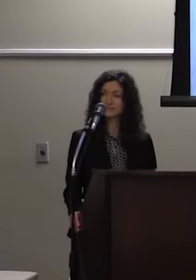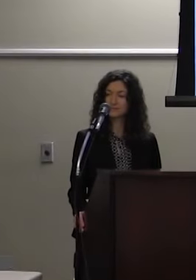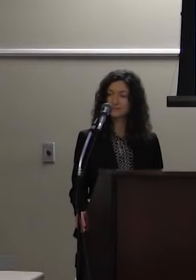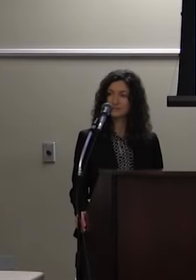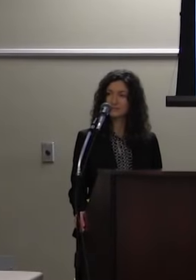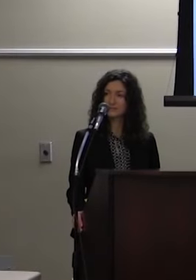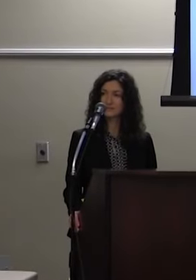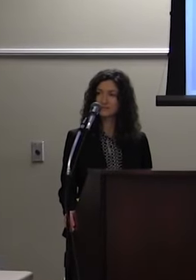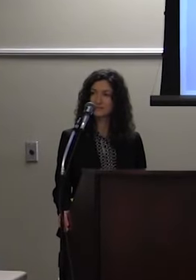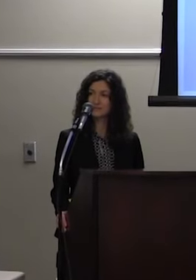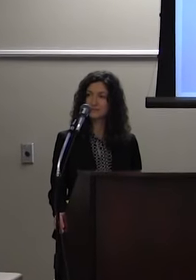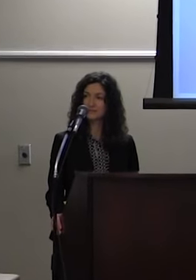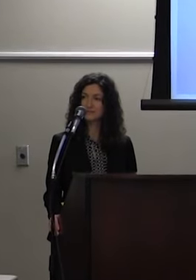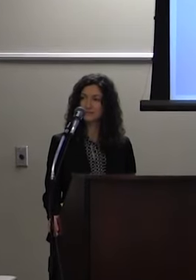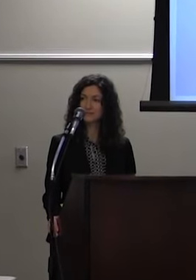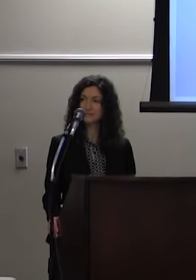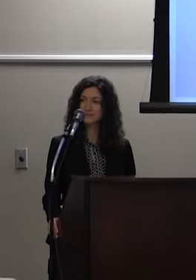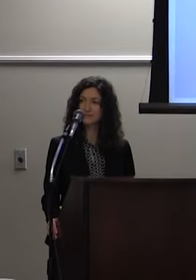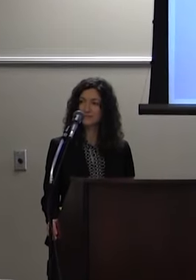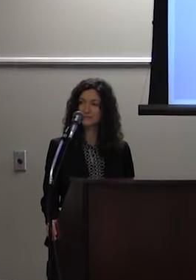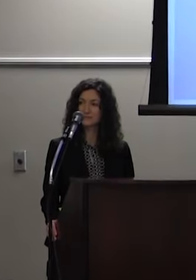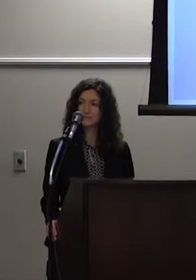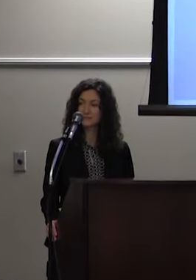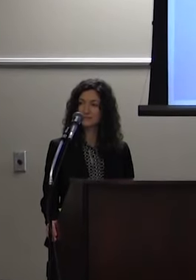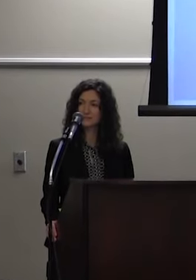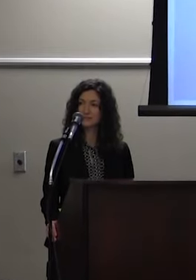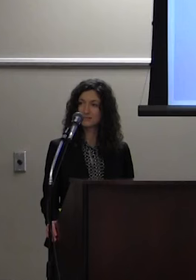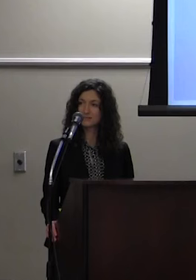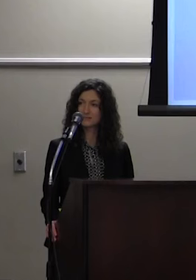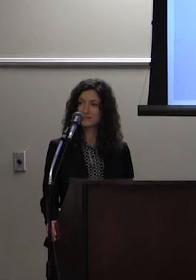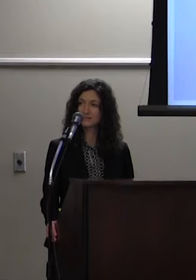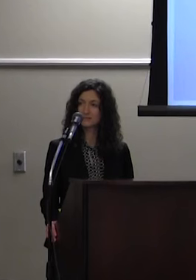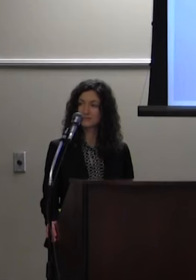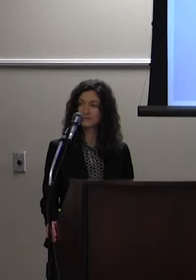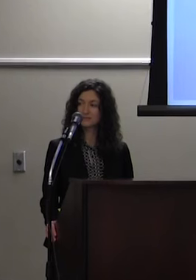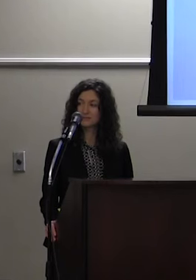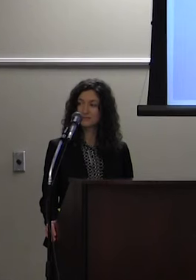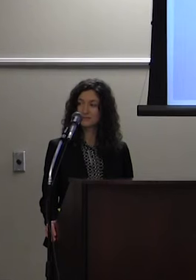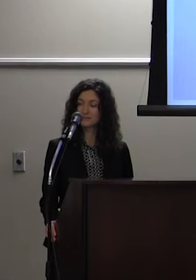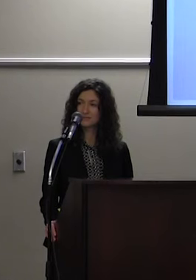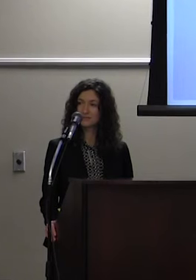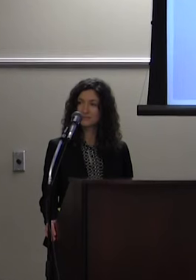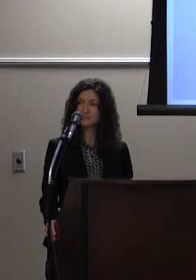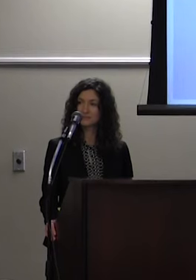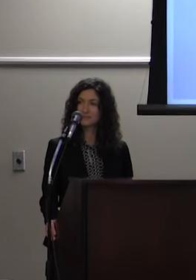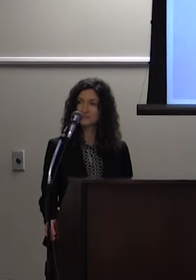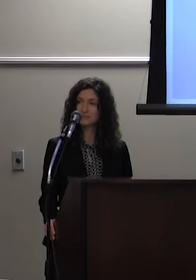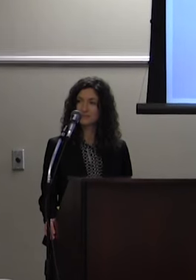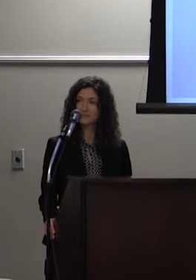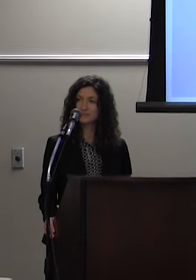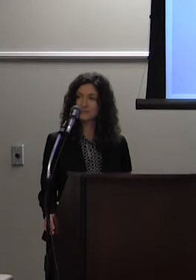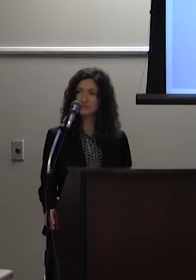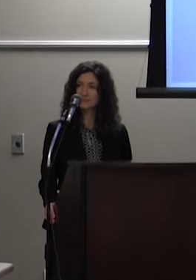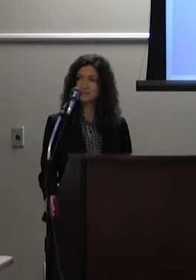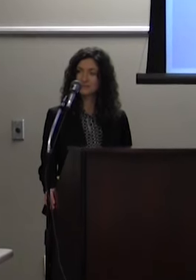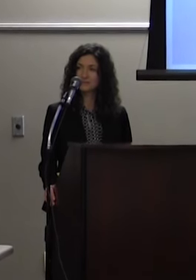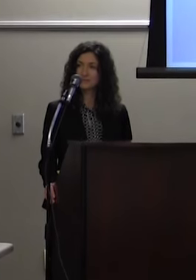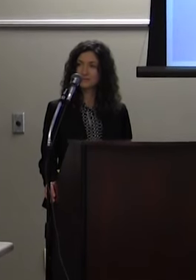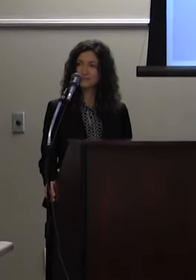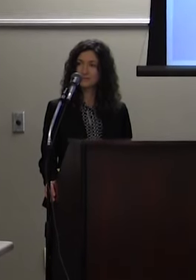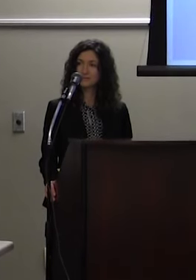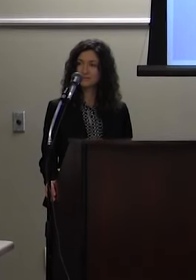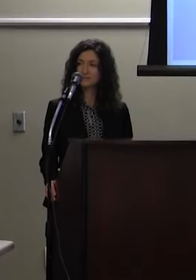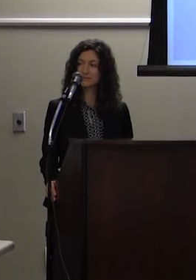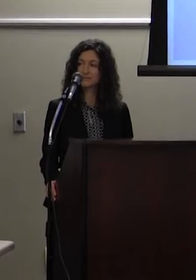west of 4th Street. I would agree with that. Because traffic counts, because access, transportation,